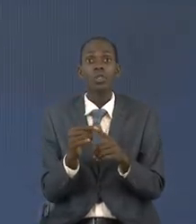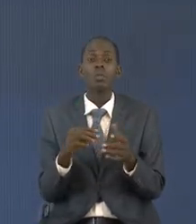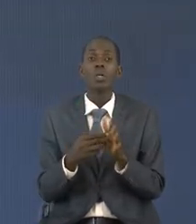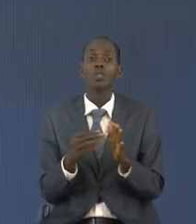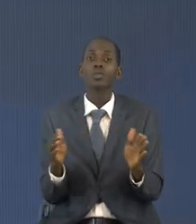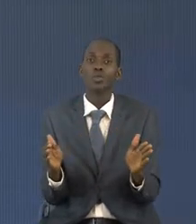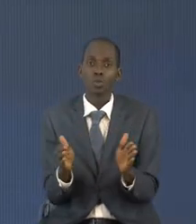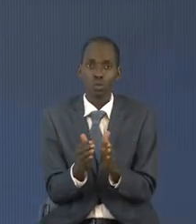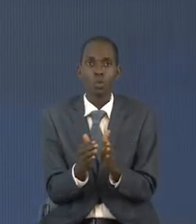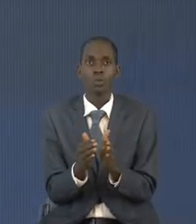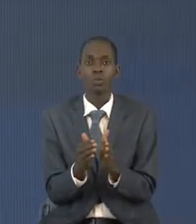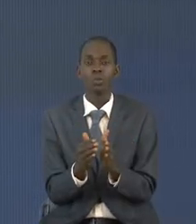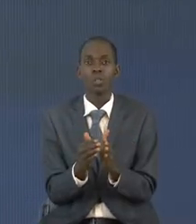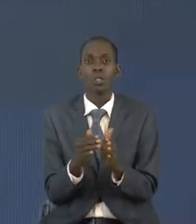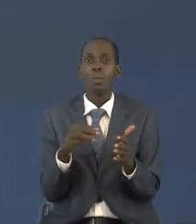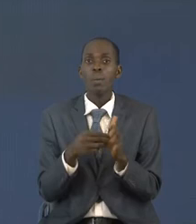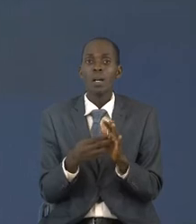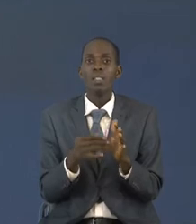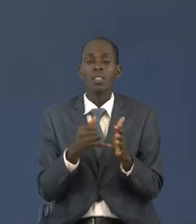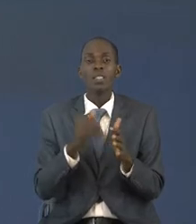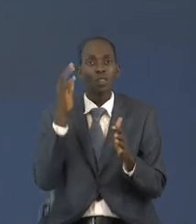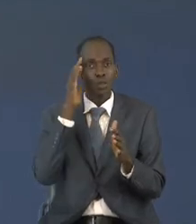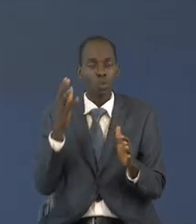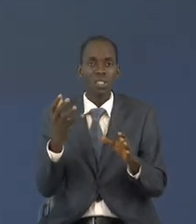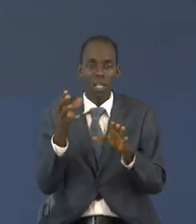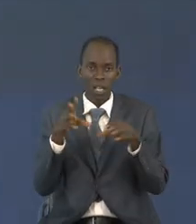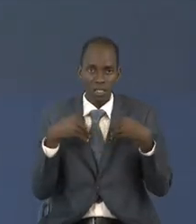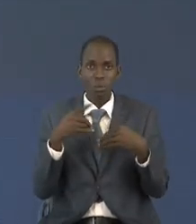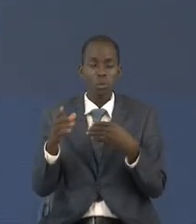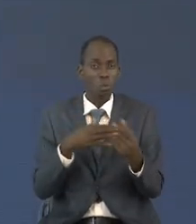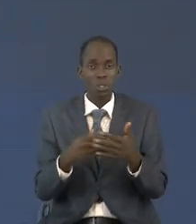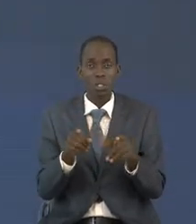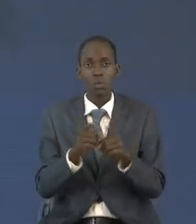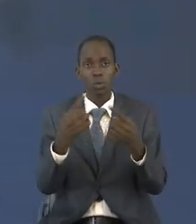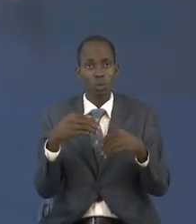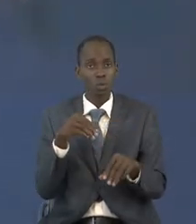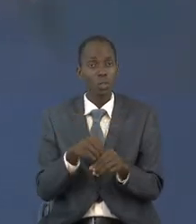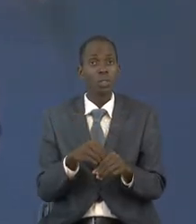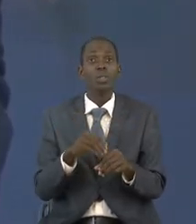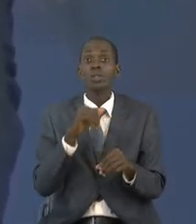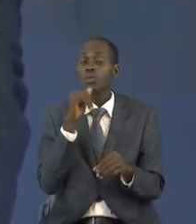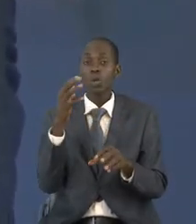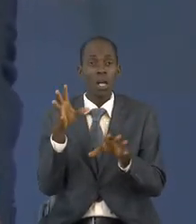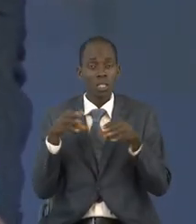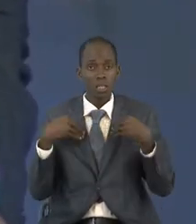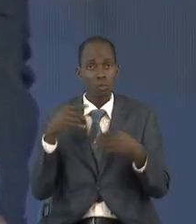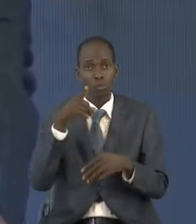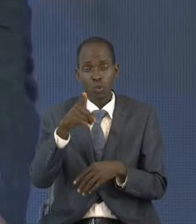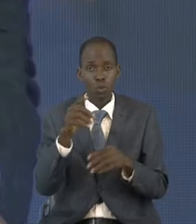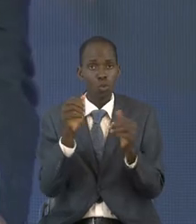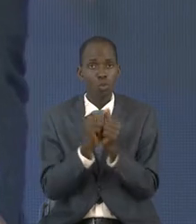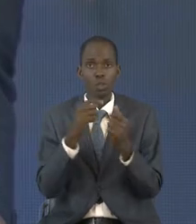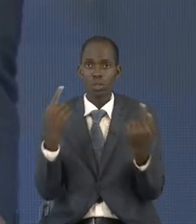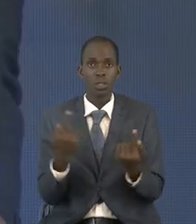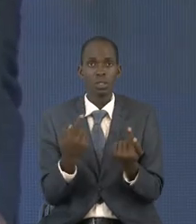take you, as you want to come into the kingdom, it will not take you and your sin. The gate